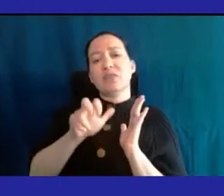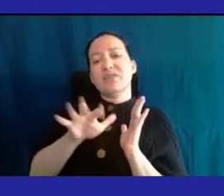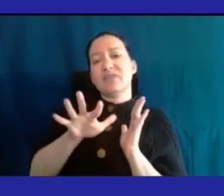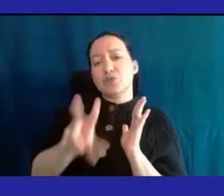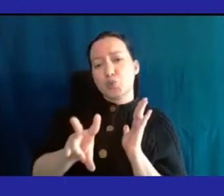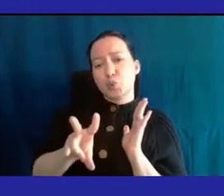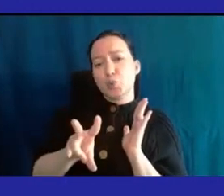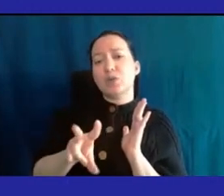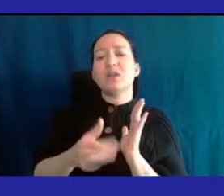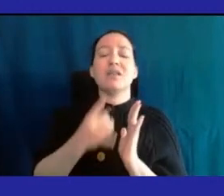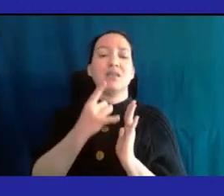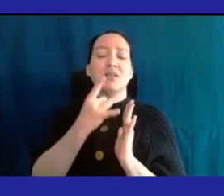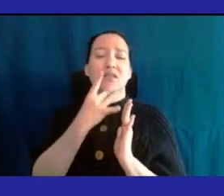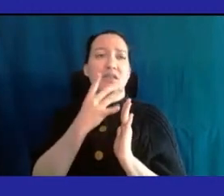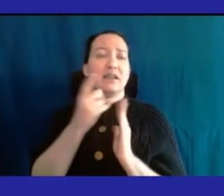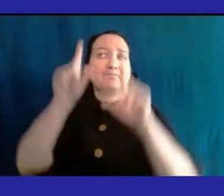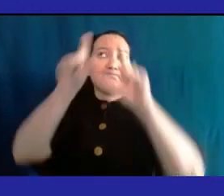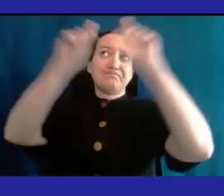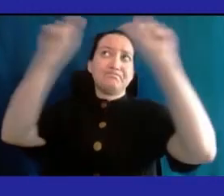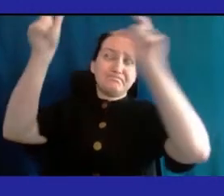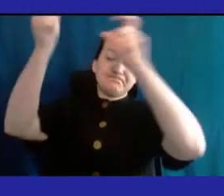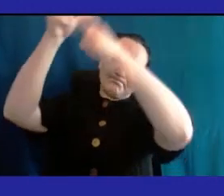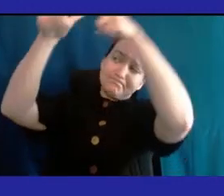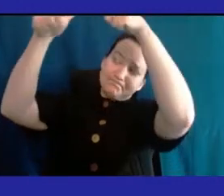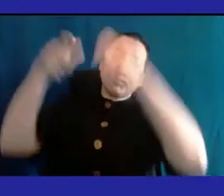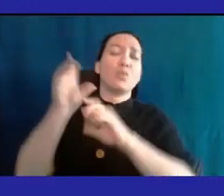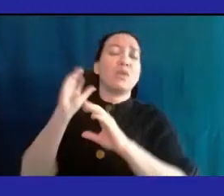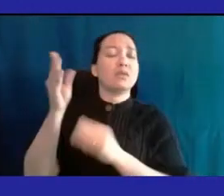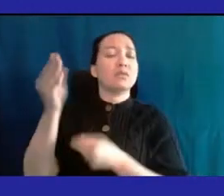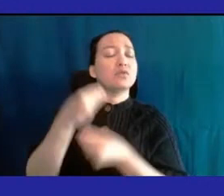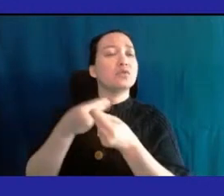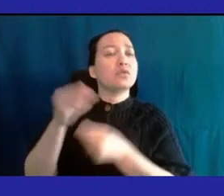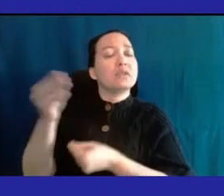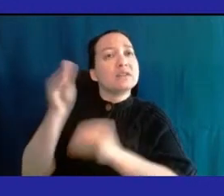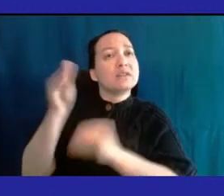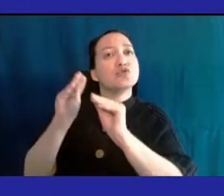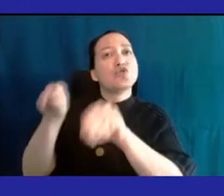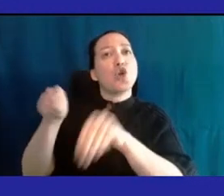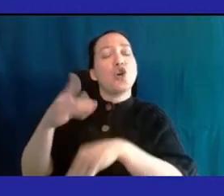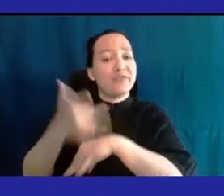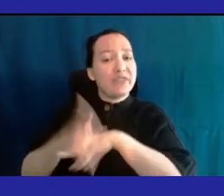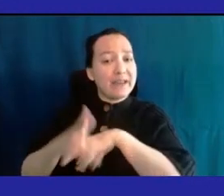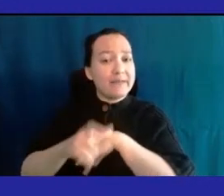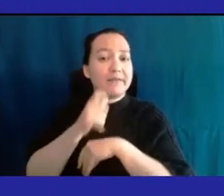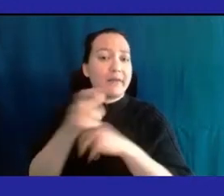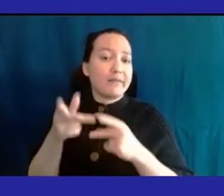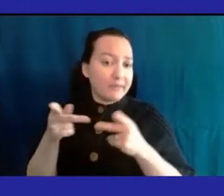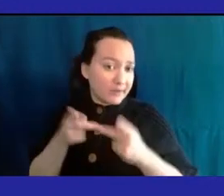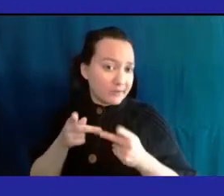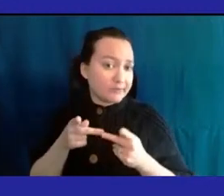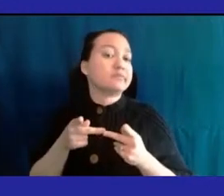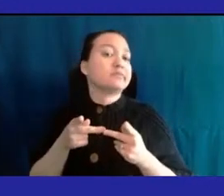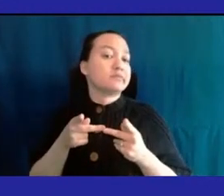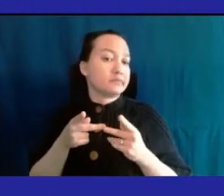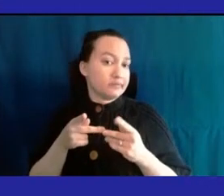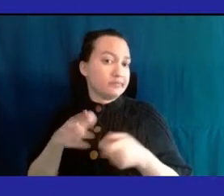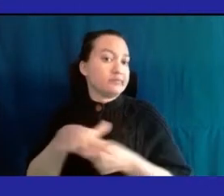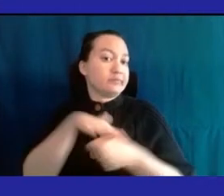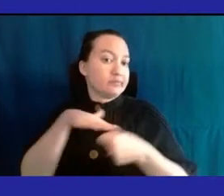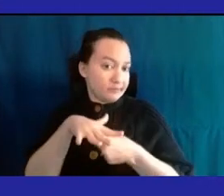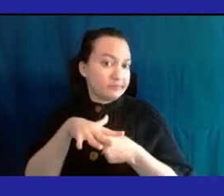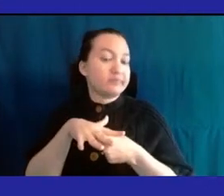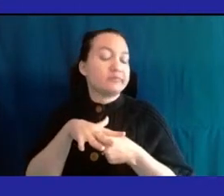11,352 light fixtures. We'll install in vacant and unoccupied areas, and we're also